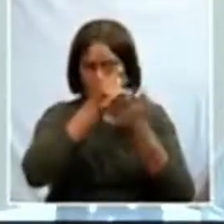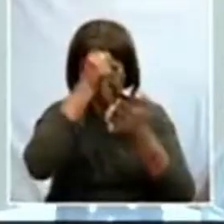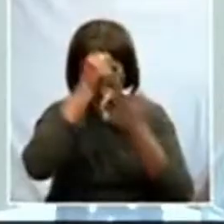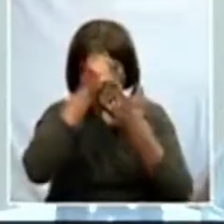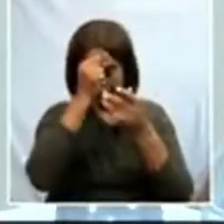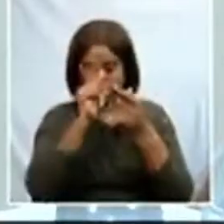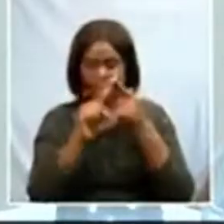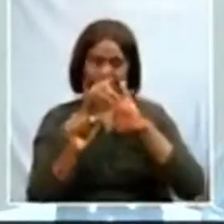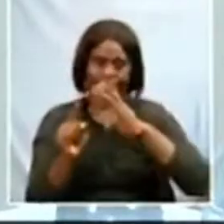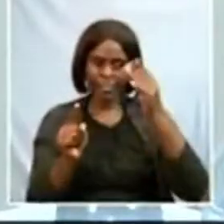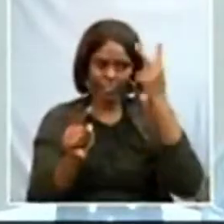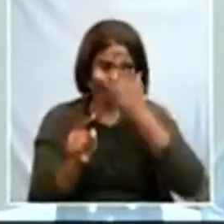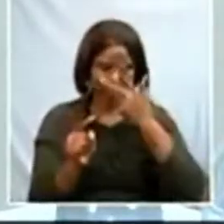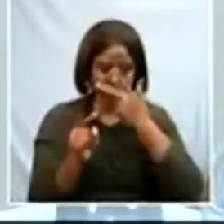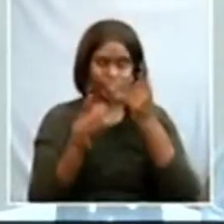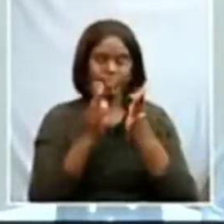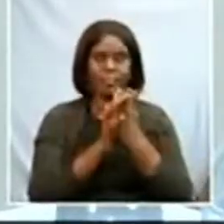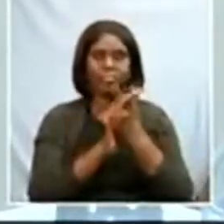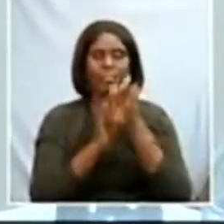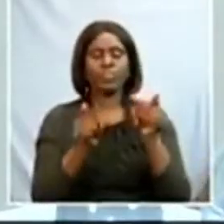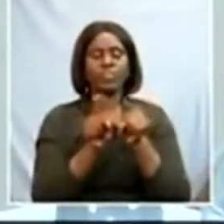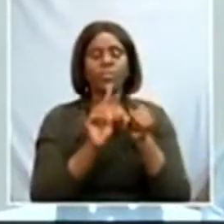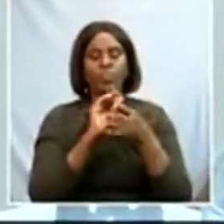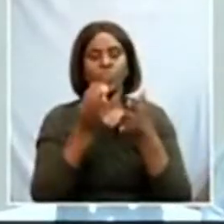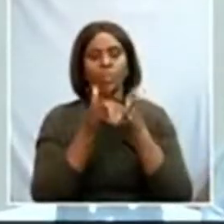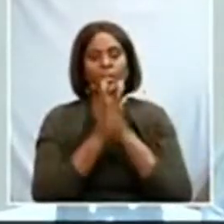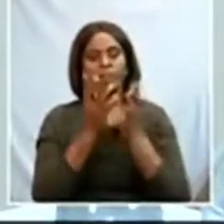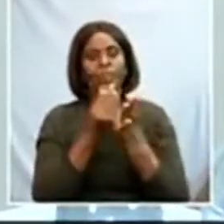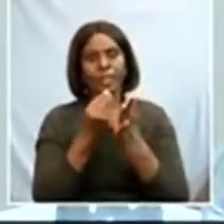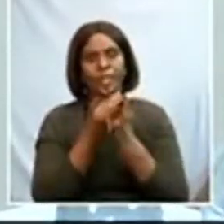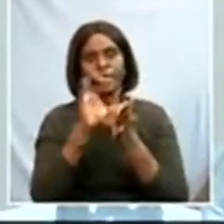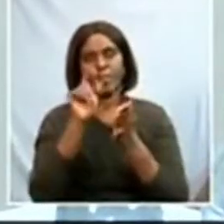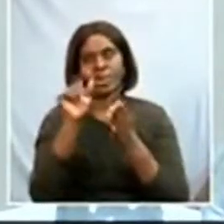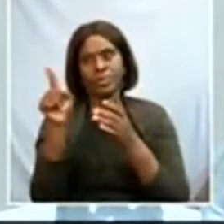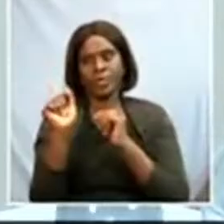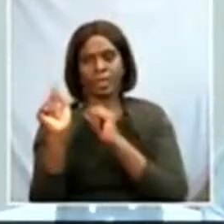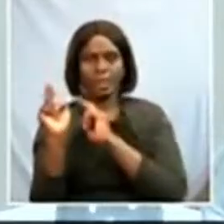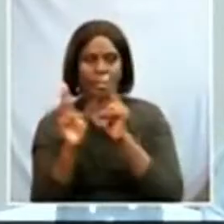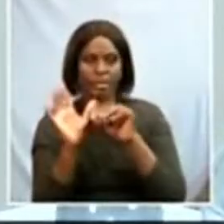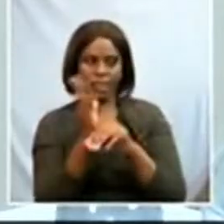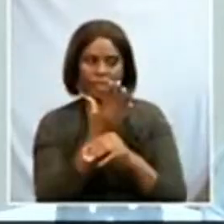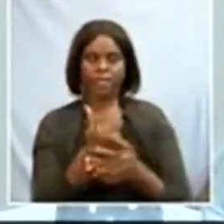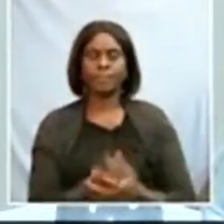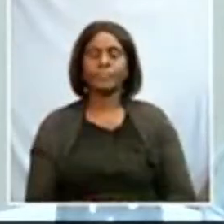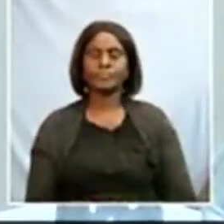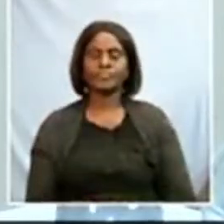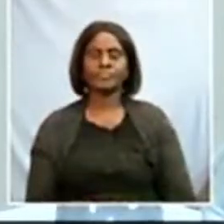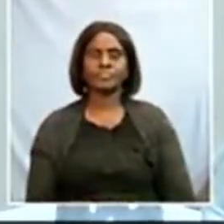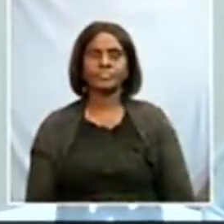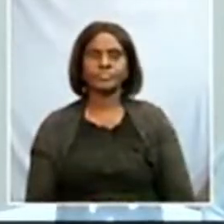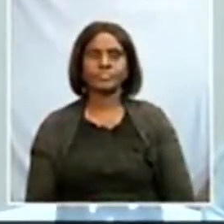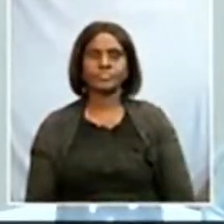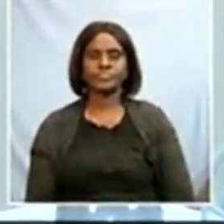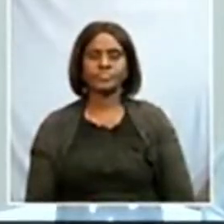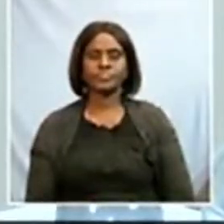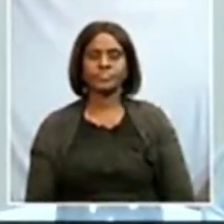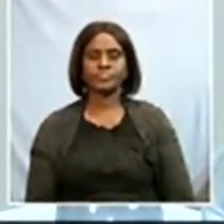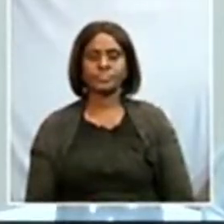to Vavika or claim a refund? CS, you may respond. Thank you,